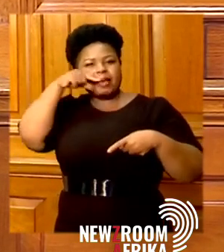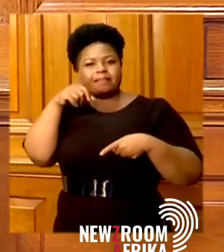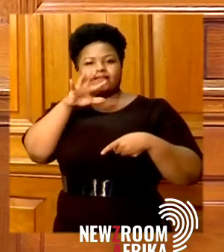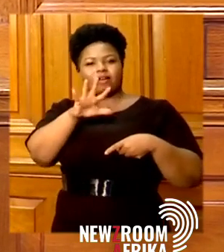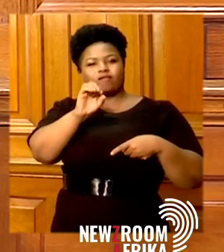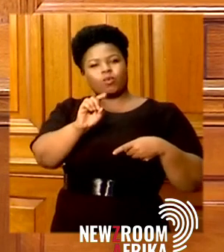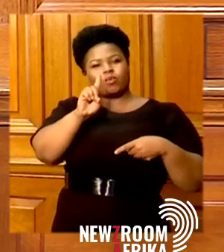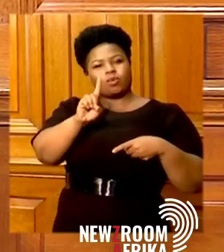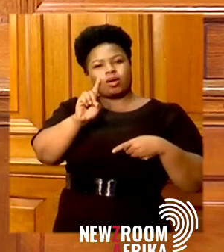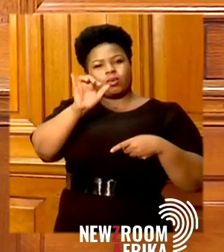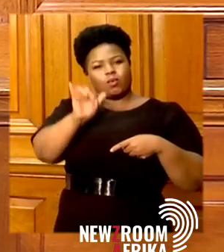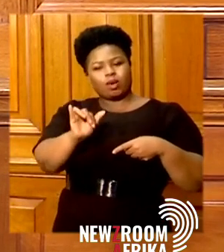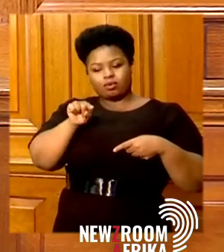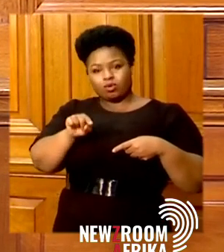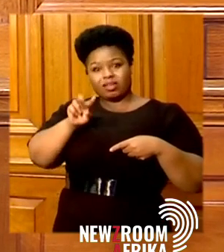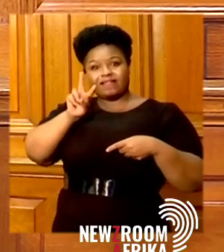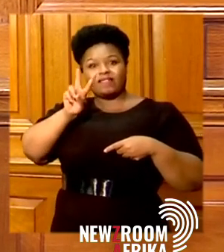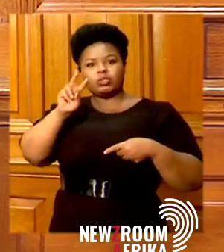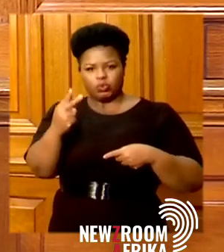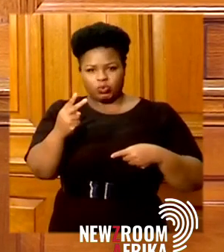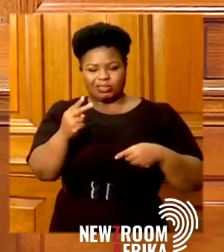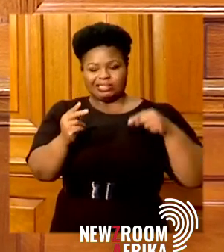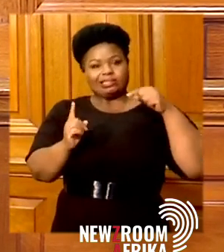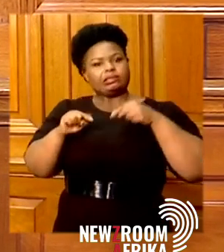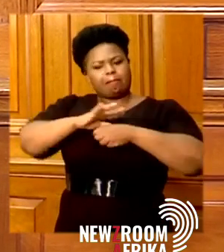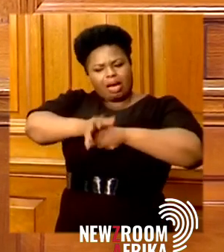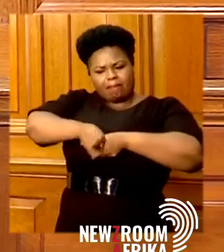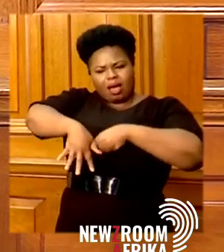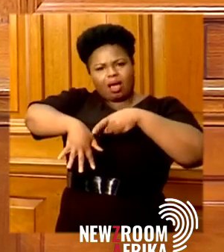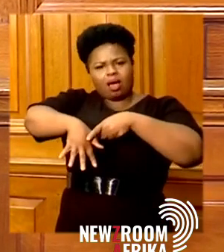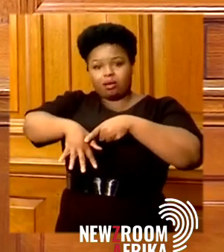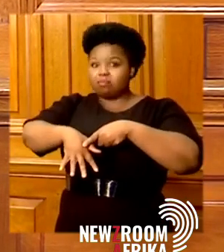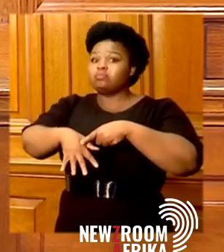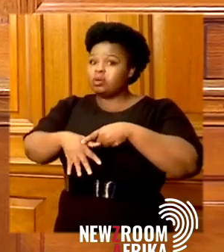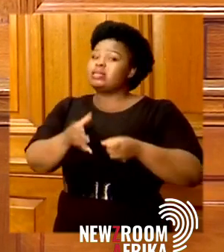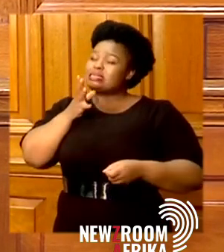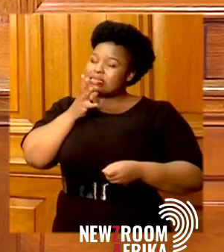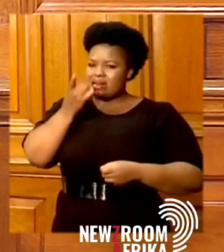501Y.V2 is now the dominant variant in the country.